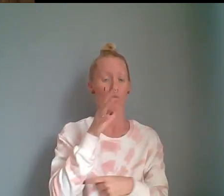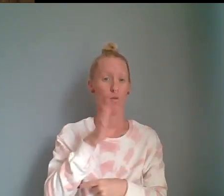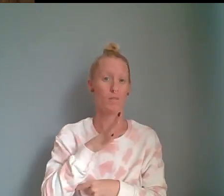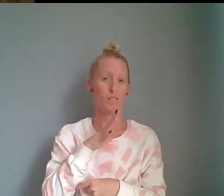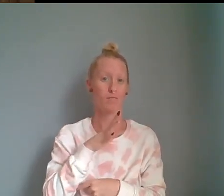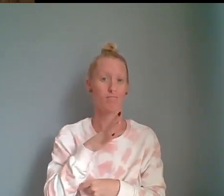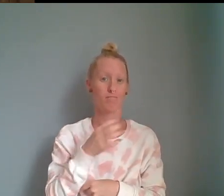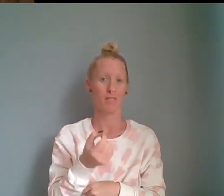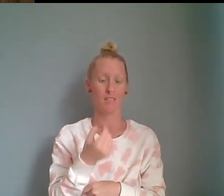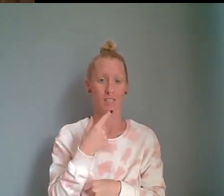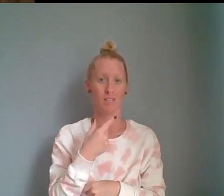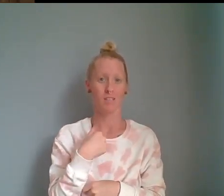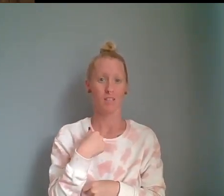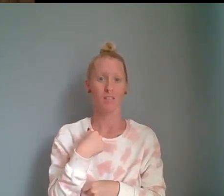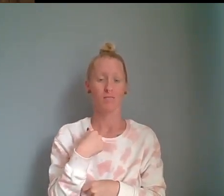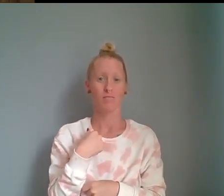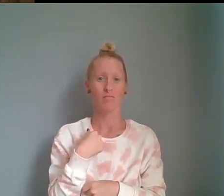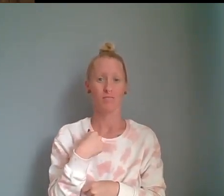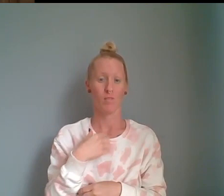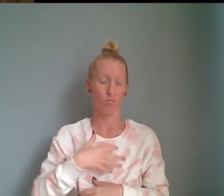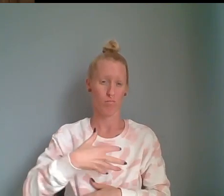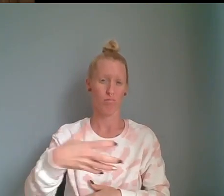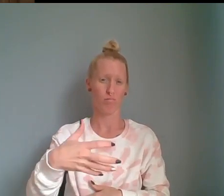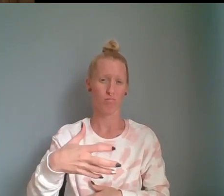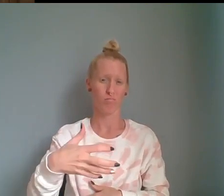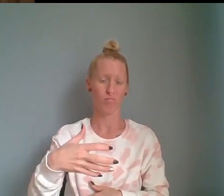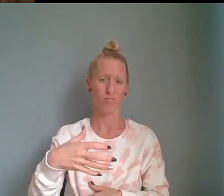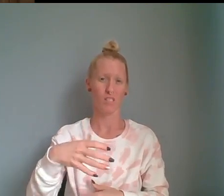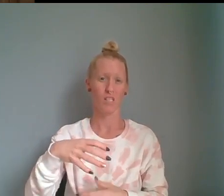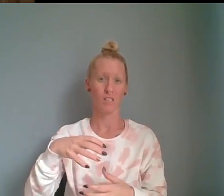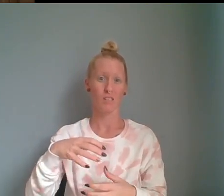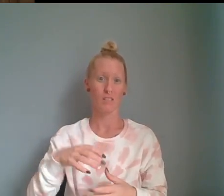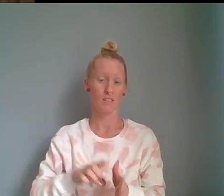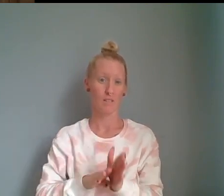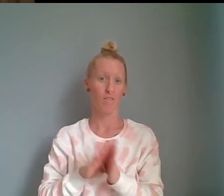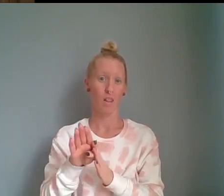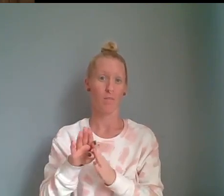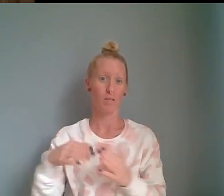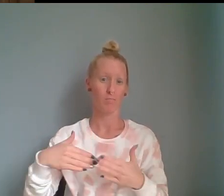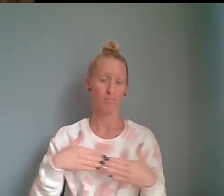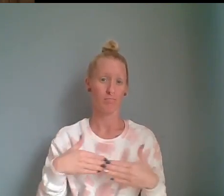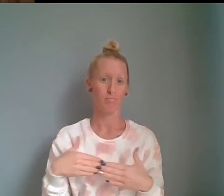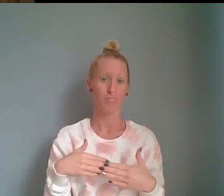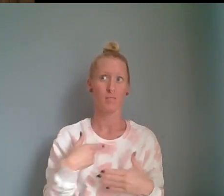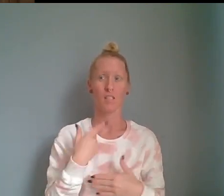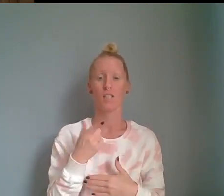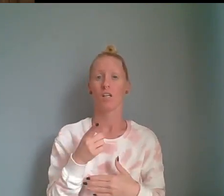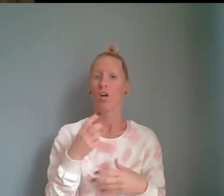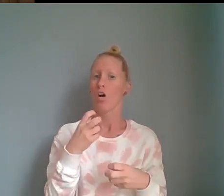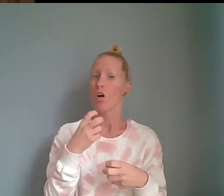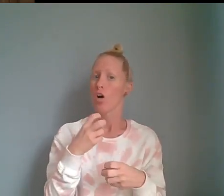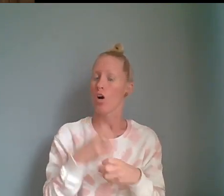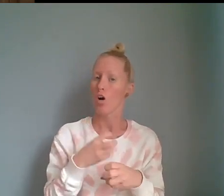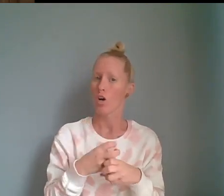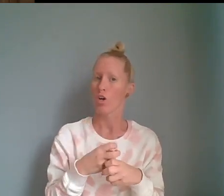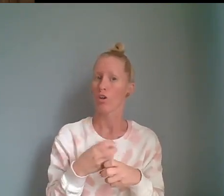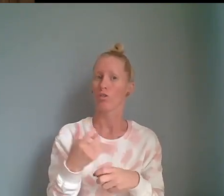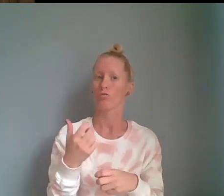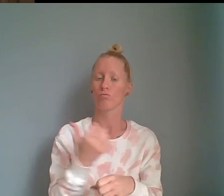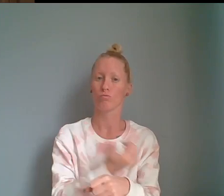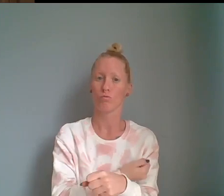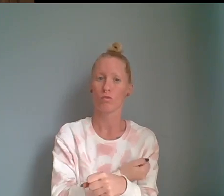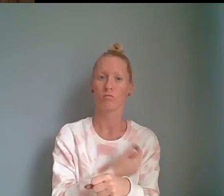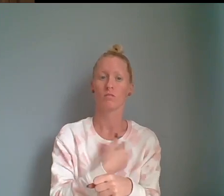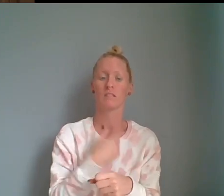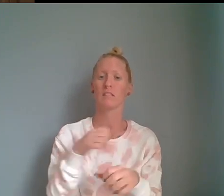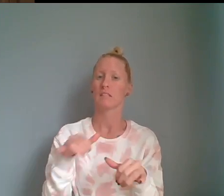in terms of fetal development. So it's a very tough drug to stay on. There are lots of gastrointestinal side